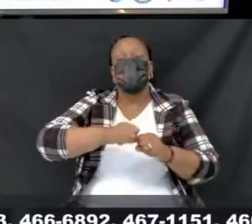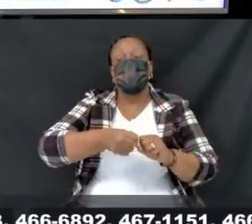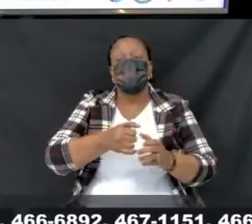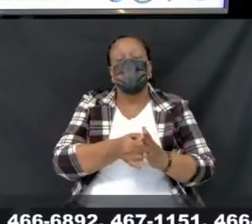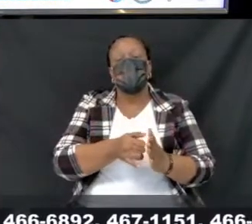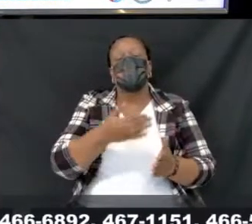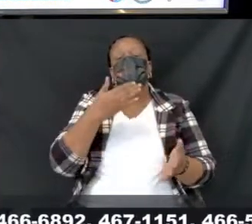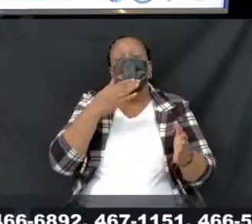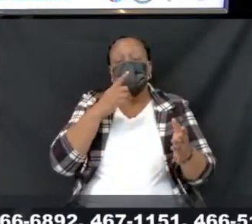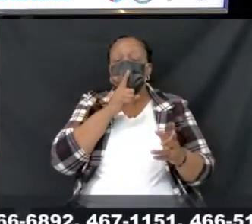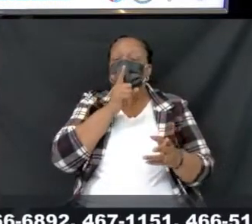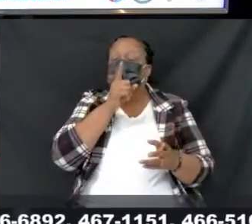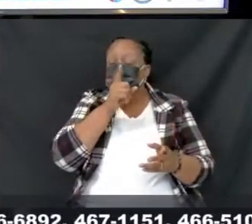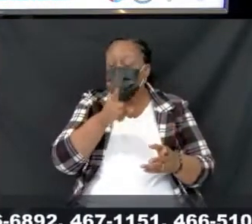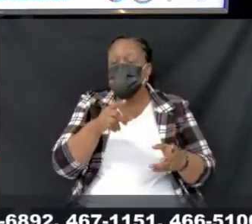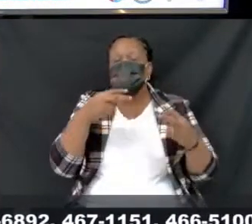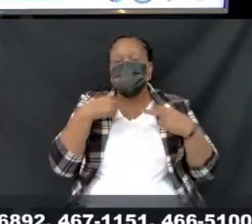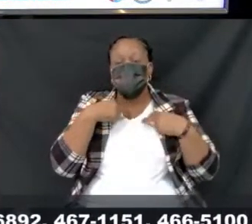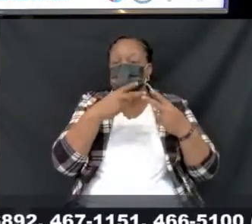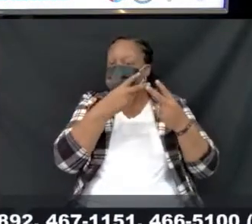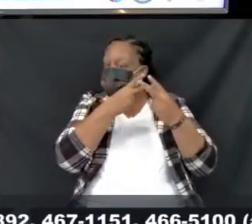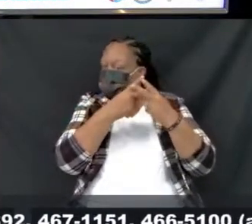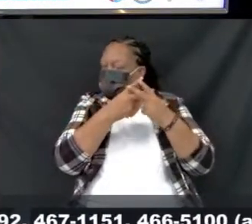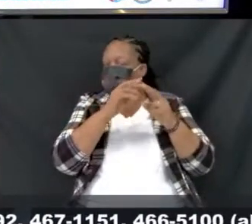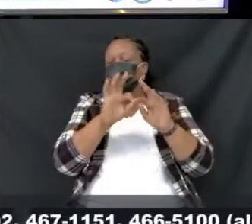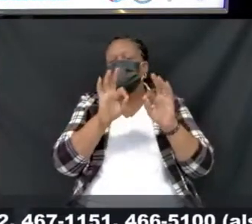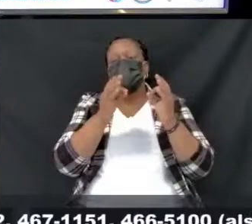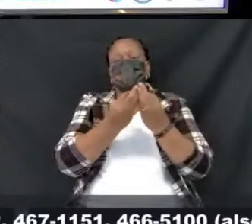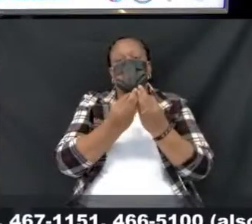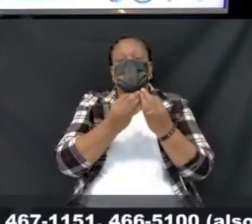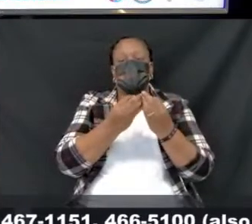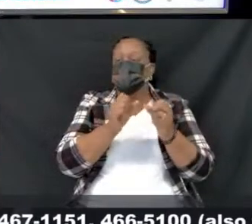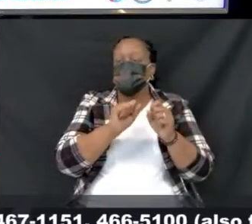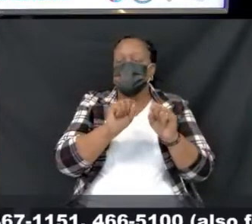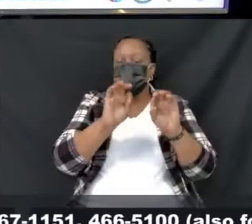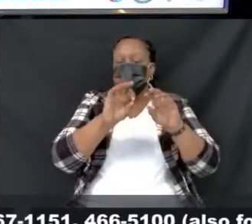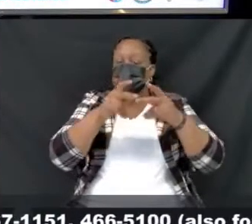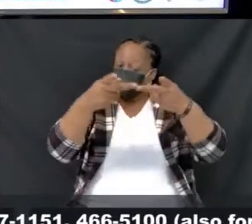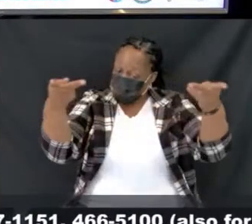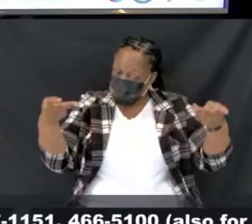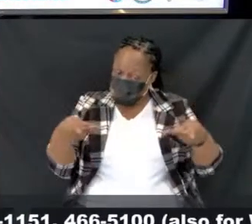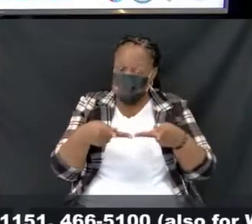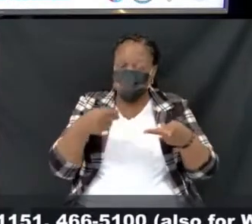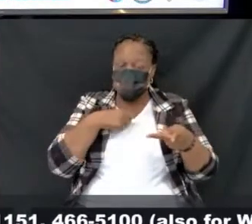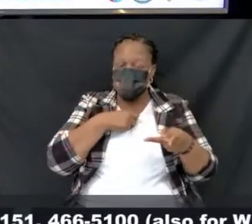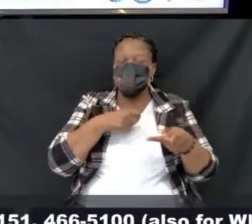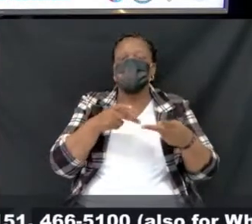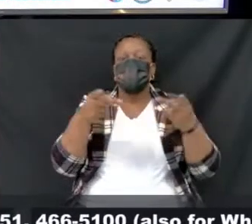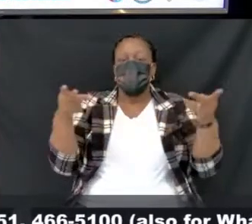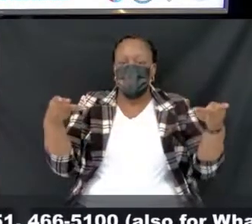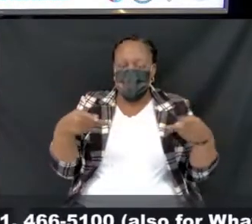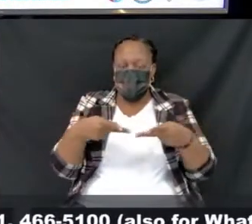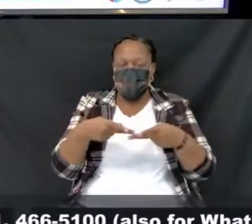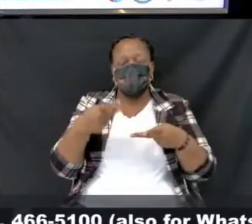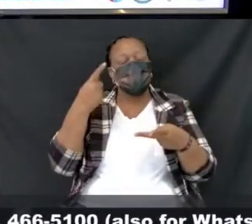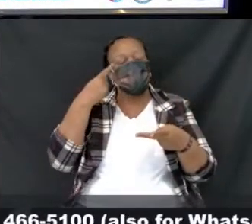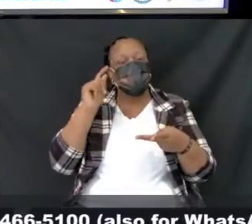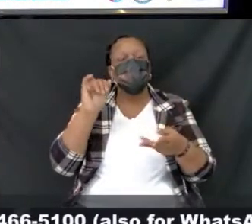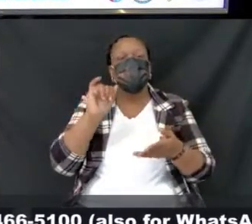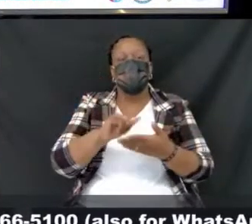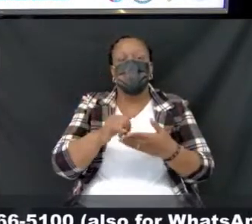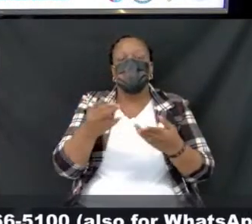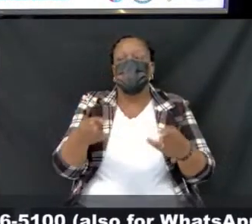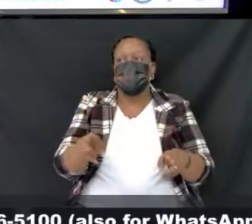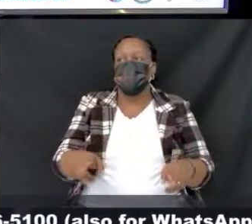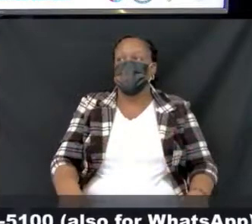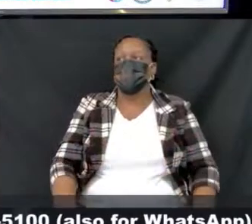ensure that we have a safe environment. So please have some more patience. We are going to get back to you as soon as possible. It's on the